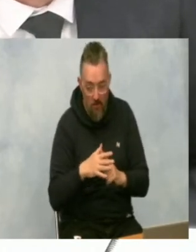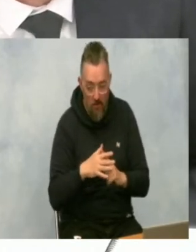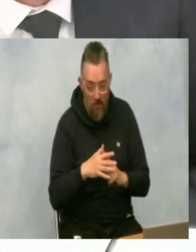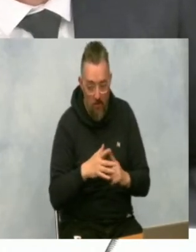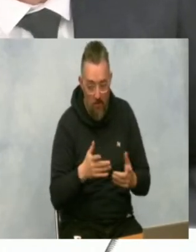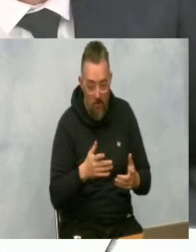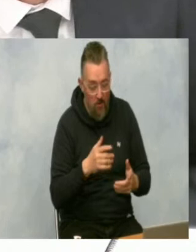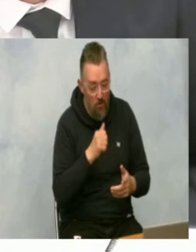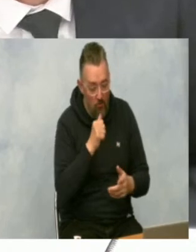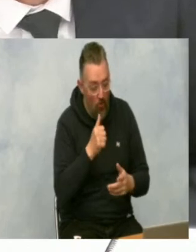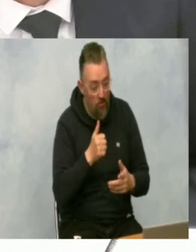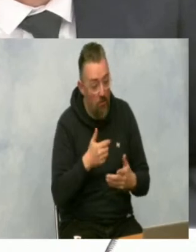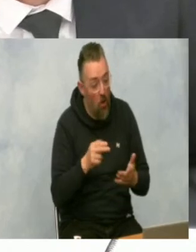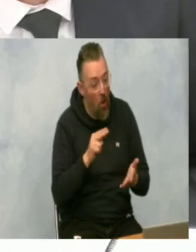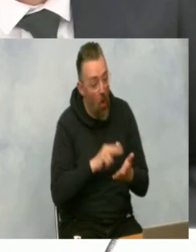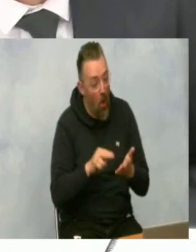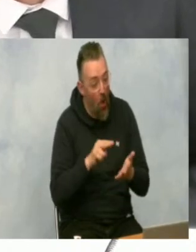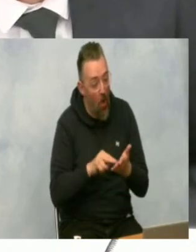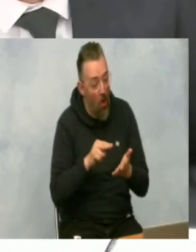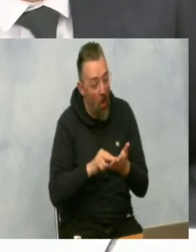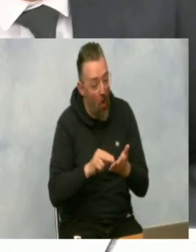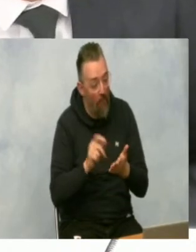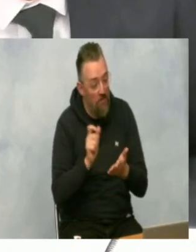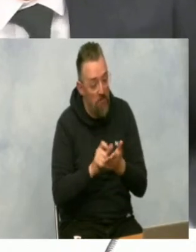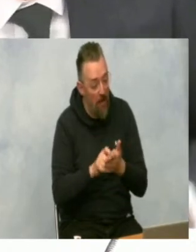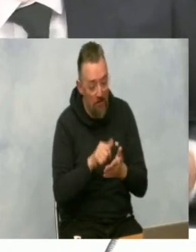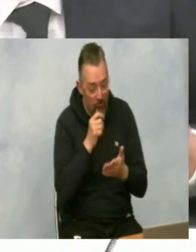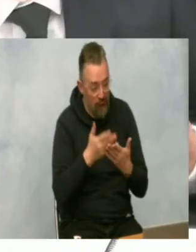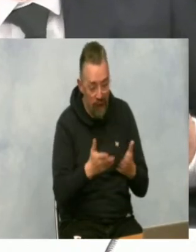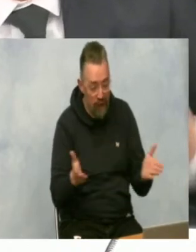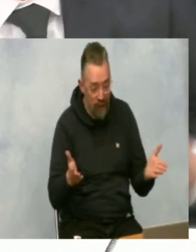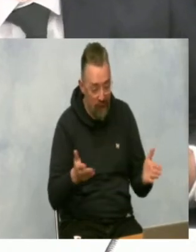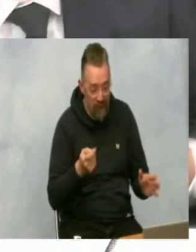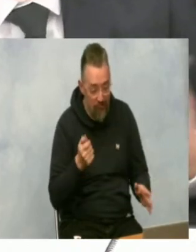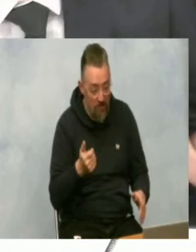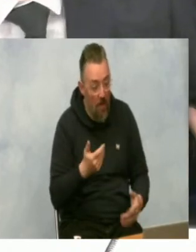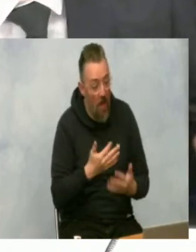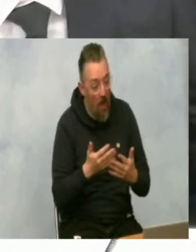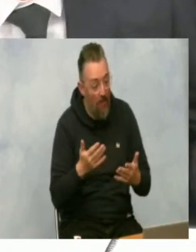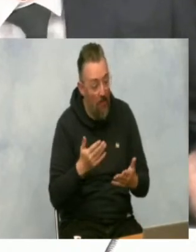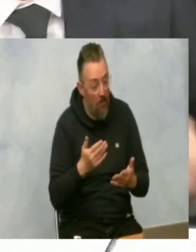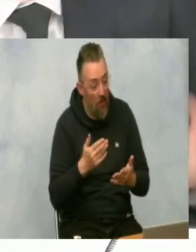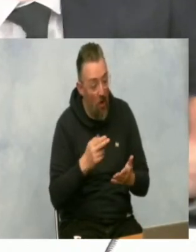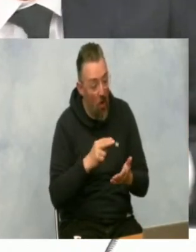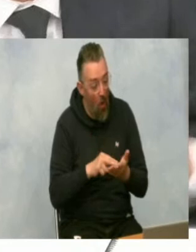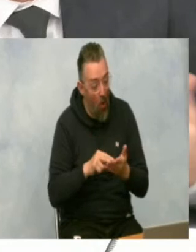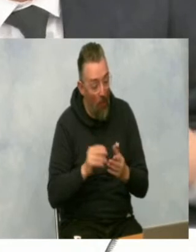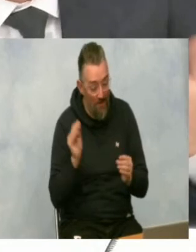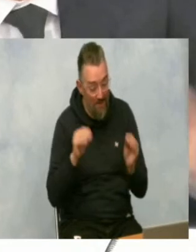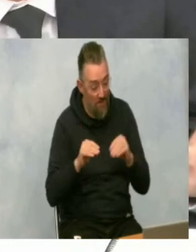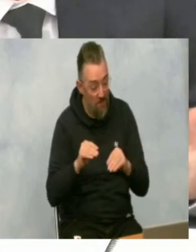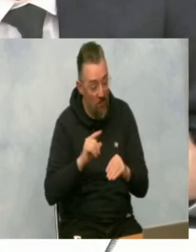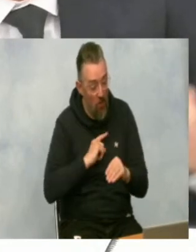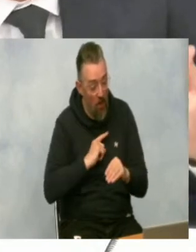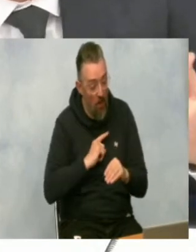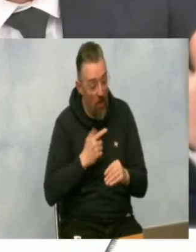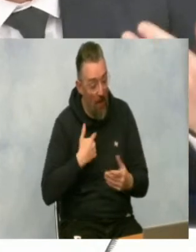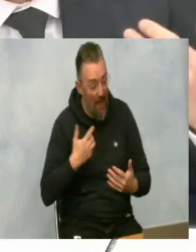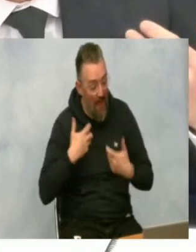generally buoyant office market, and the number of occupiers for that, as shown by the interest we